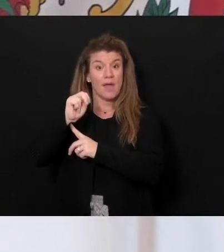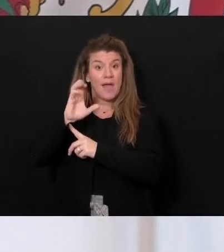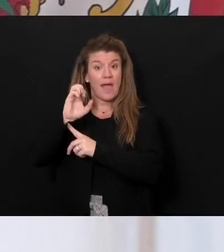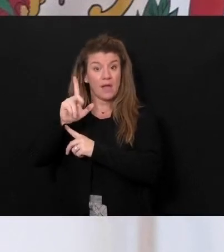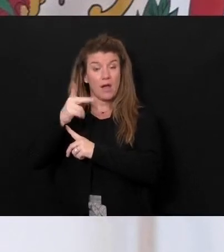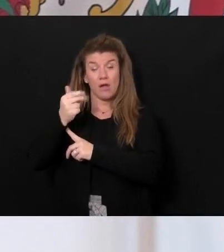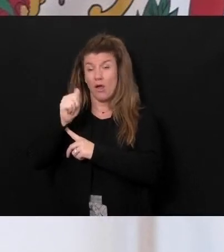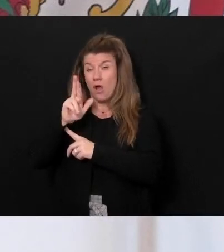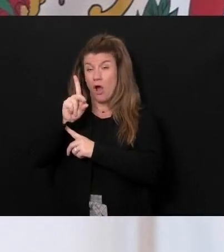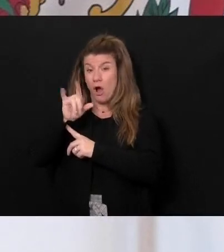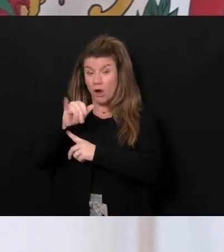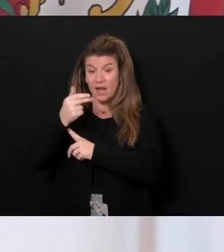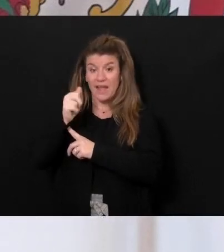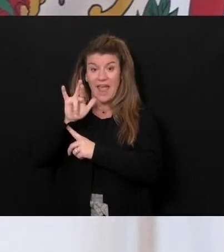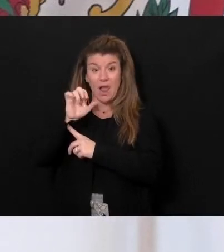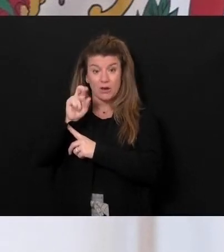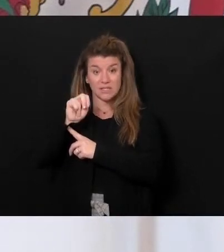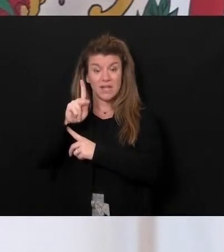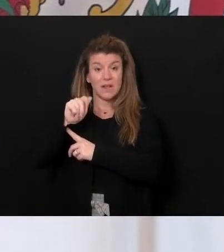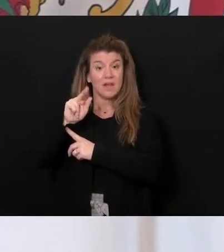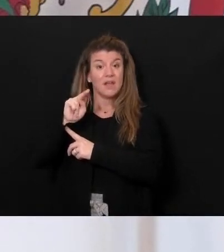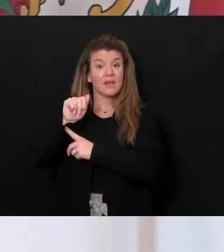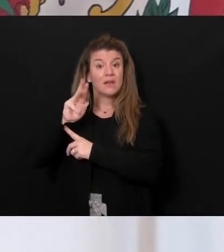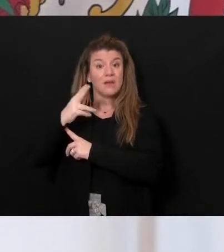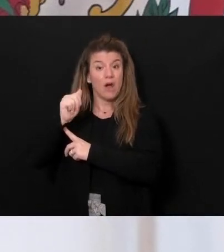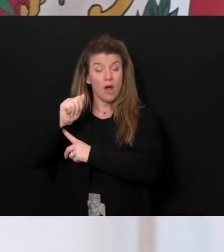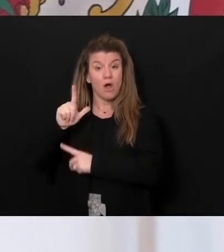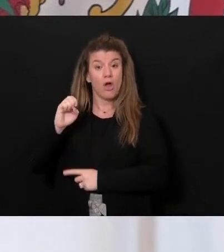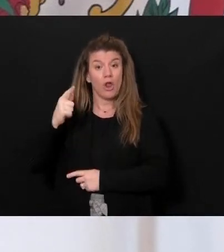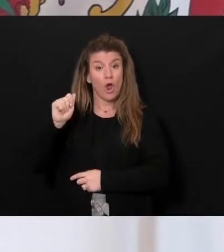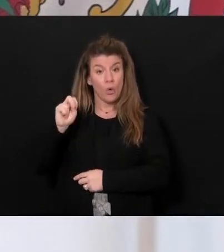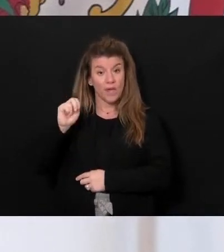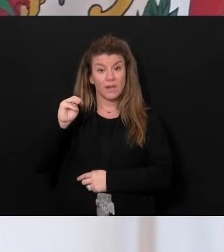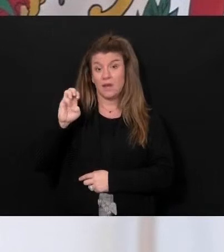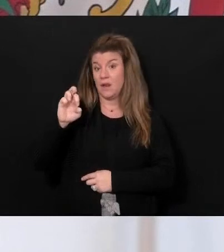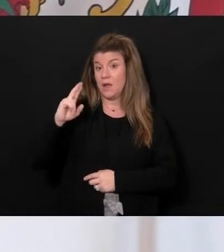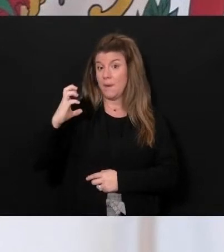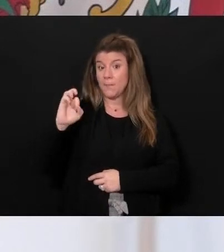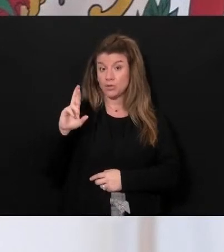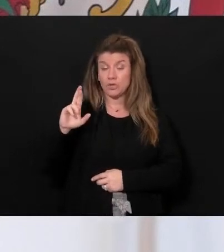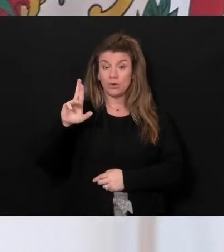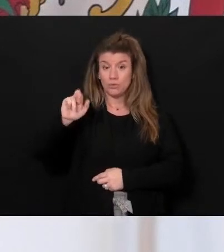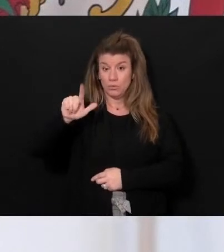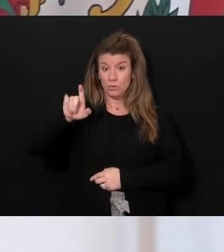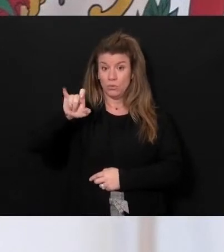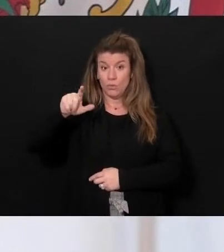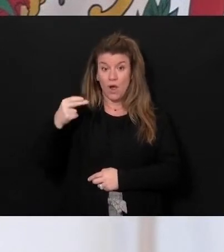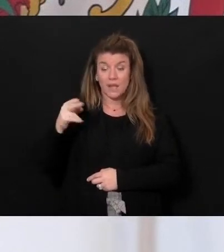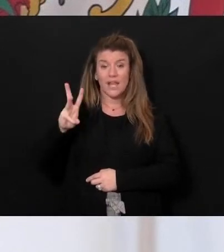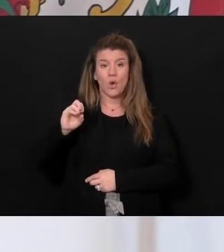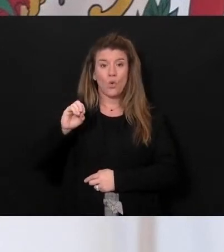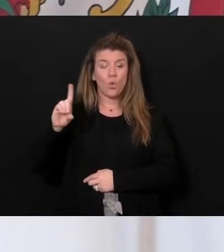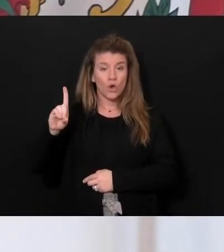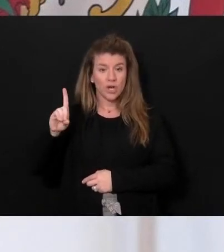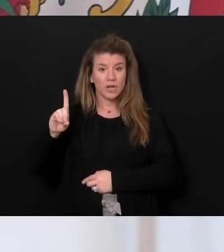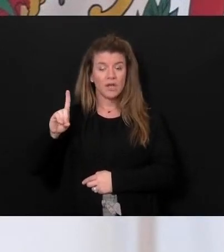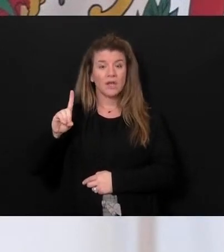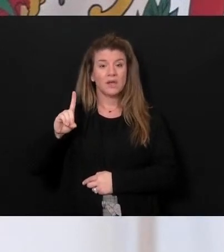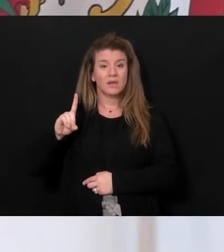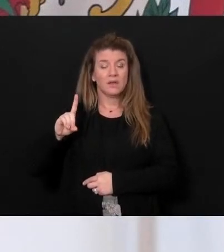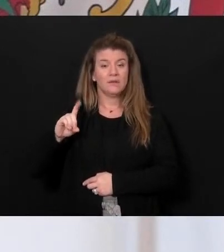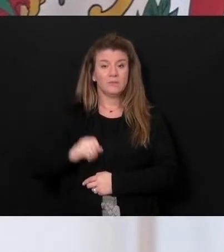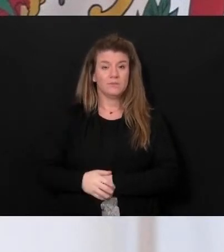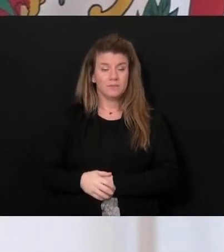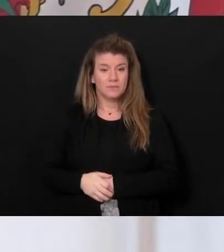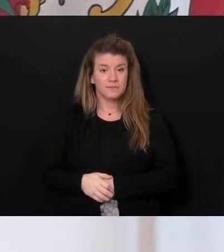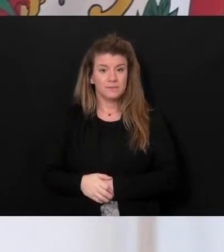Hardy, Harrison, Kanawha, Logan, Mercer, Raleigh, Wood, and Wood counties. I'm going to do it